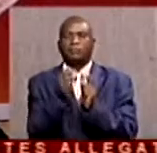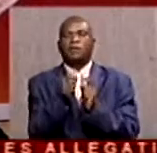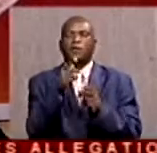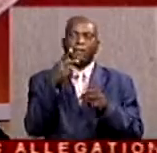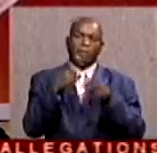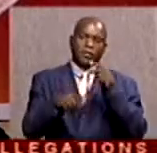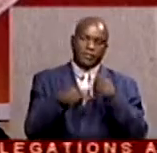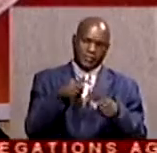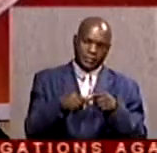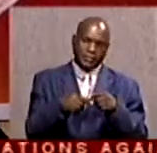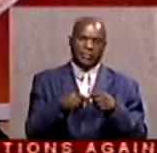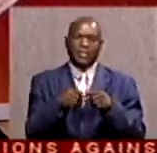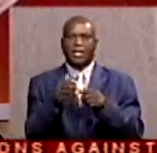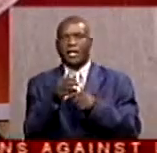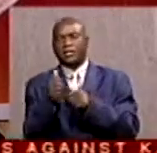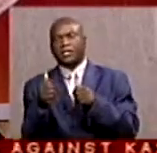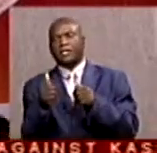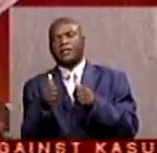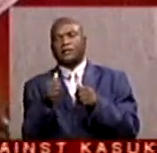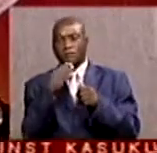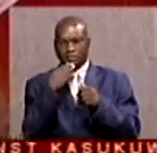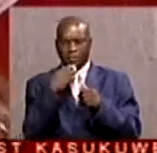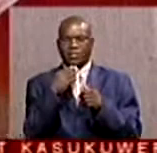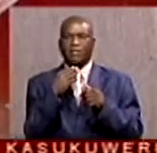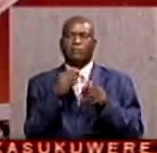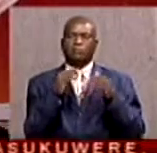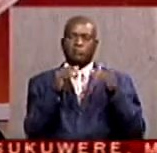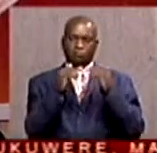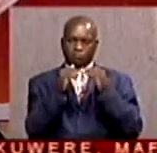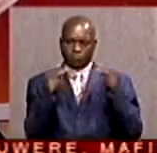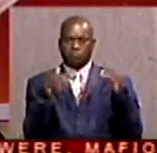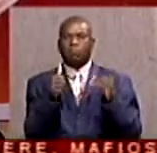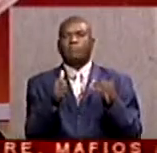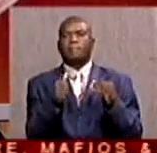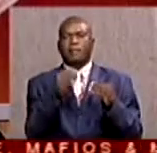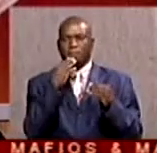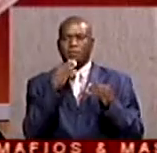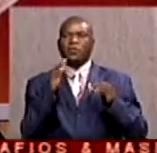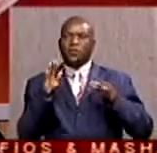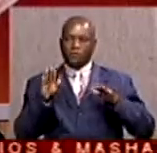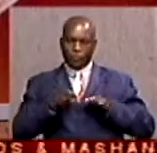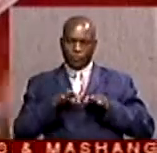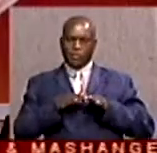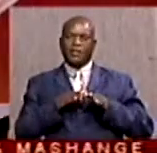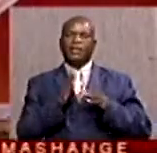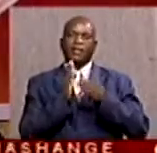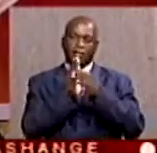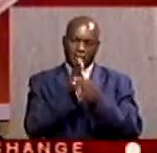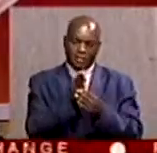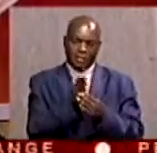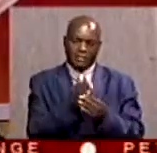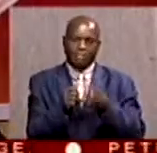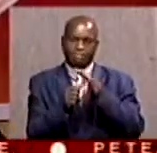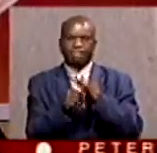public administration, in civil society. Also that society is more positive towards female leadership, that media